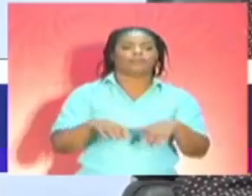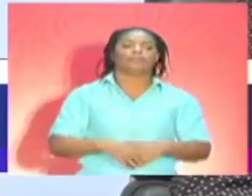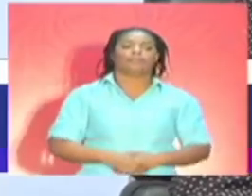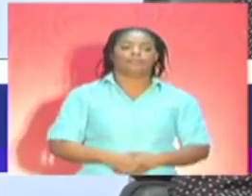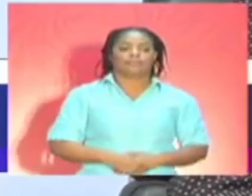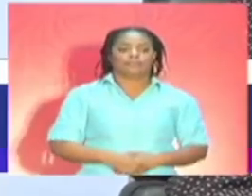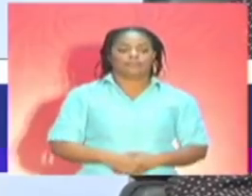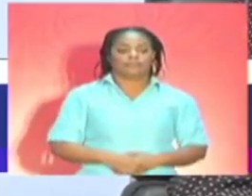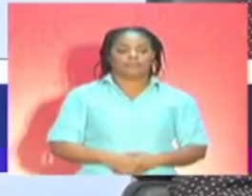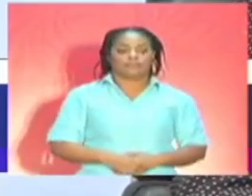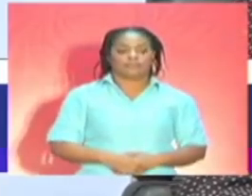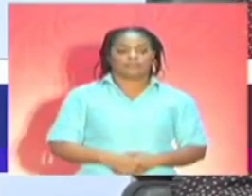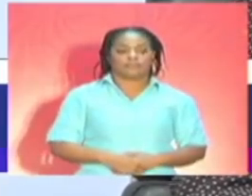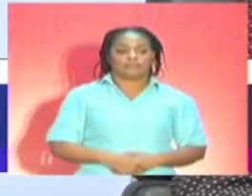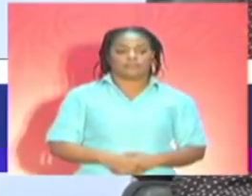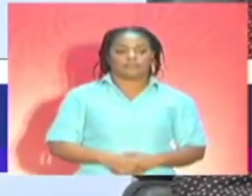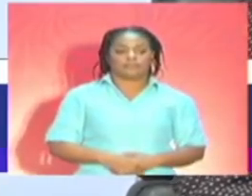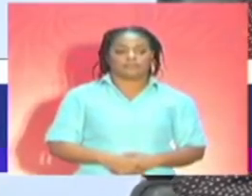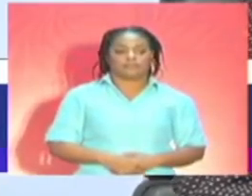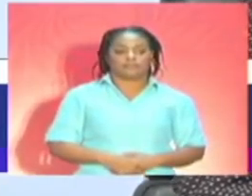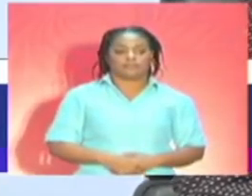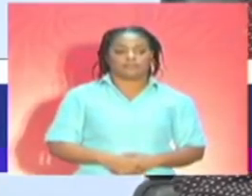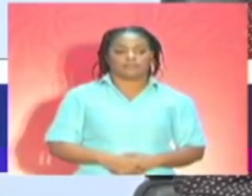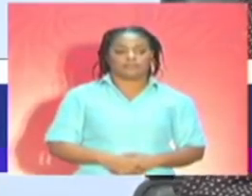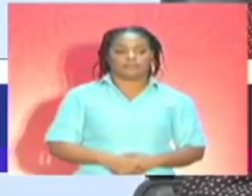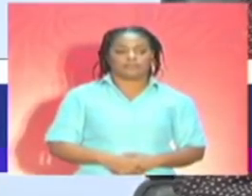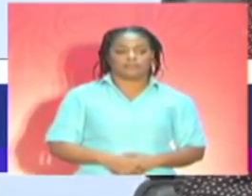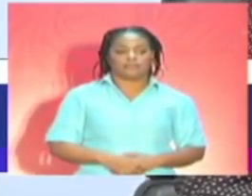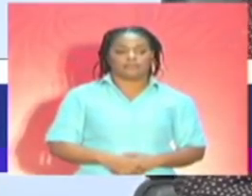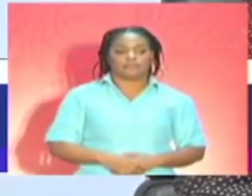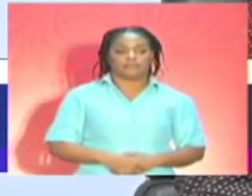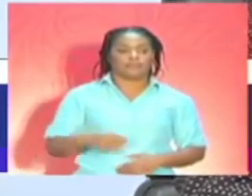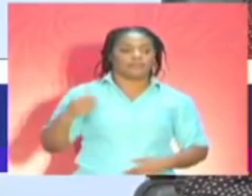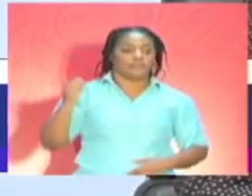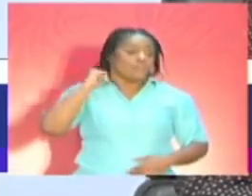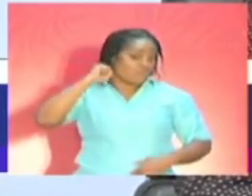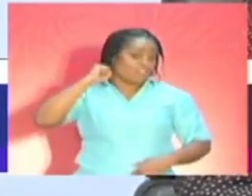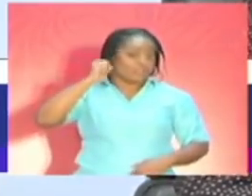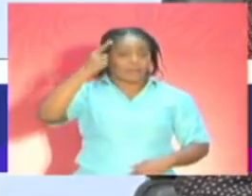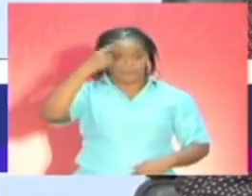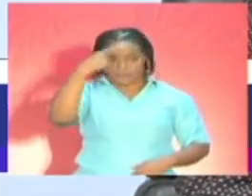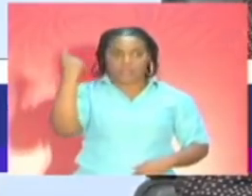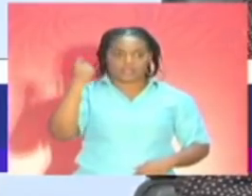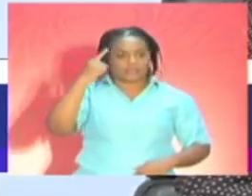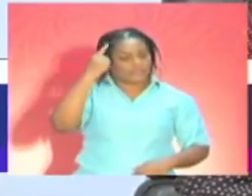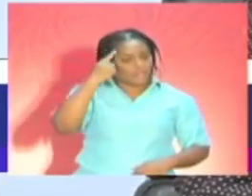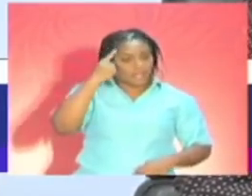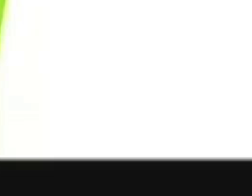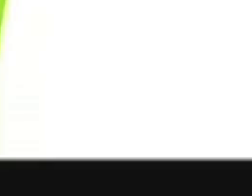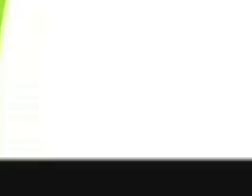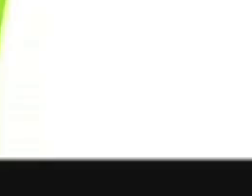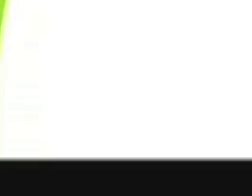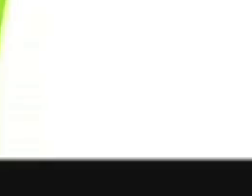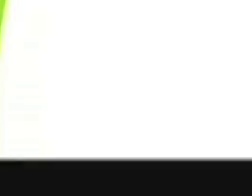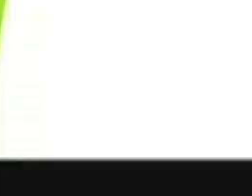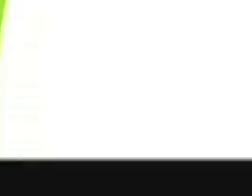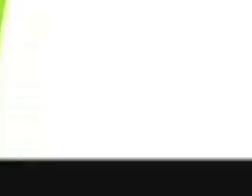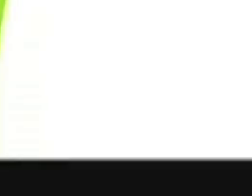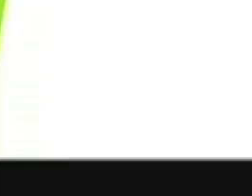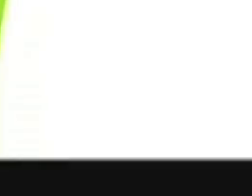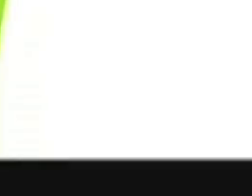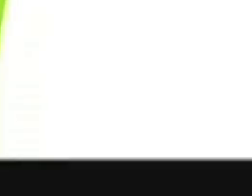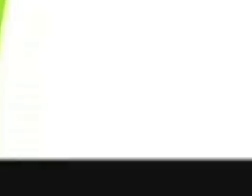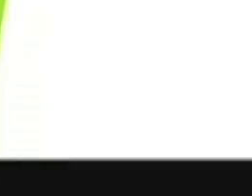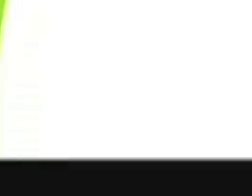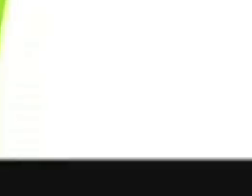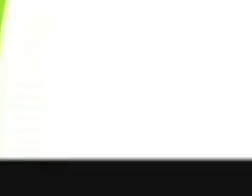So the potential causes of immunization stress-related response, or to abbreviate it,